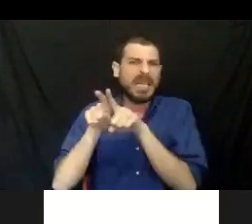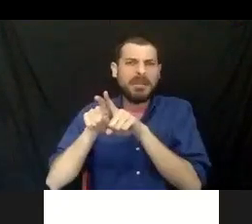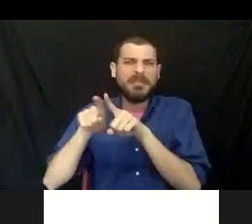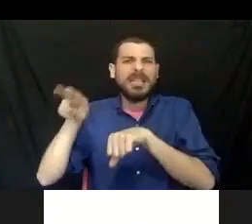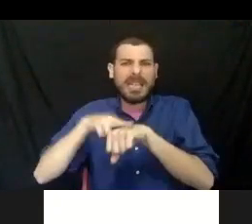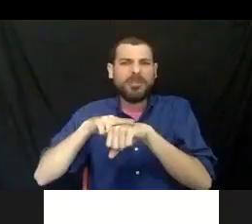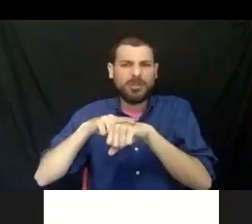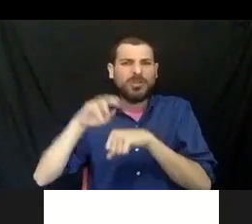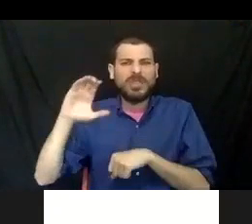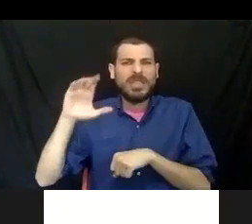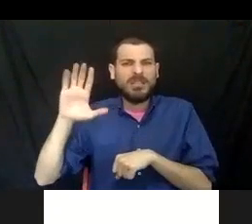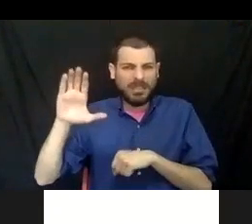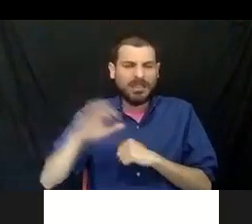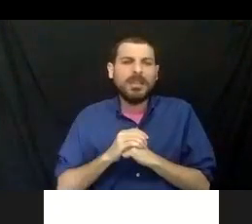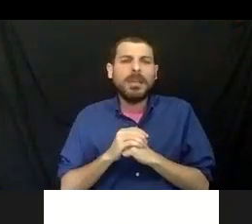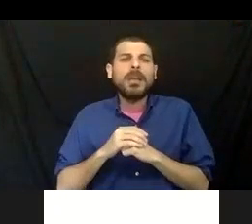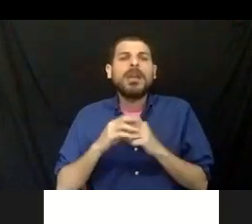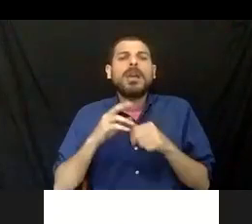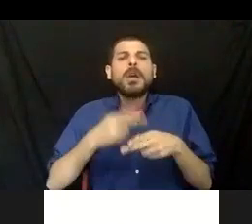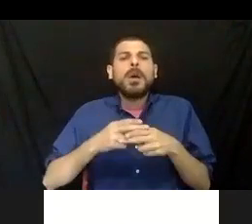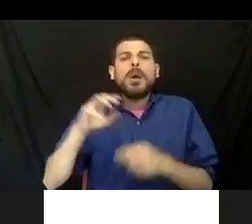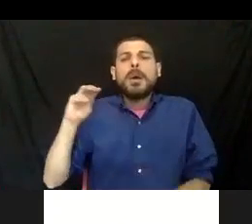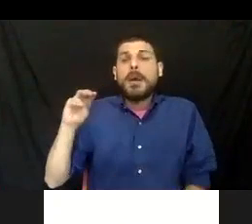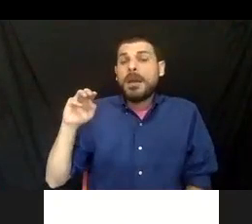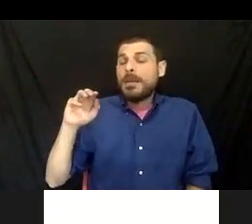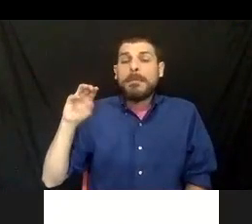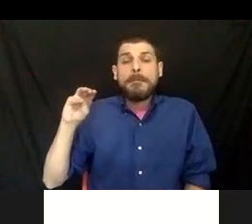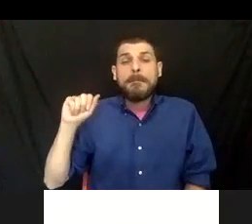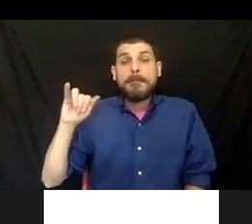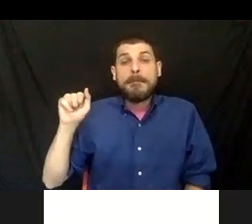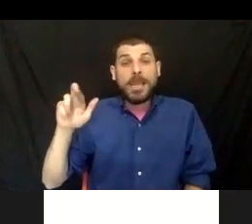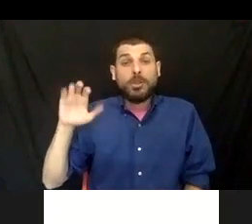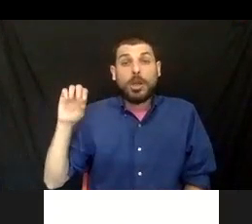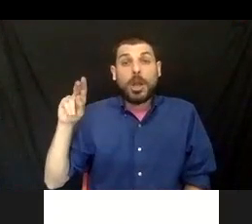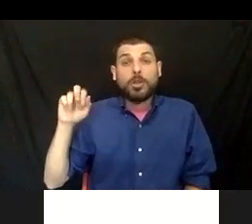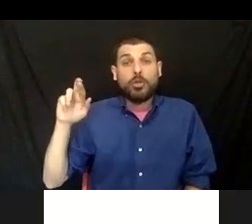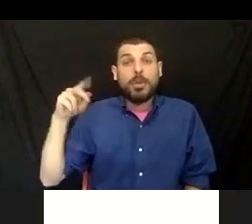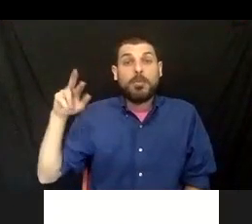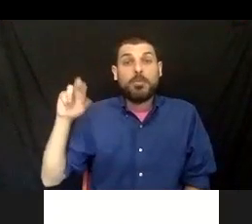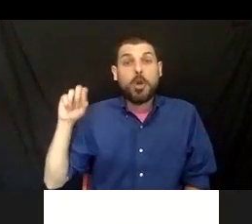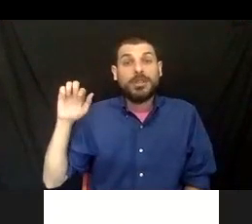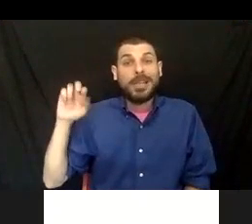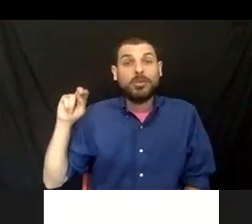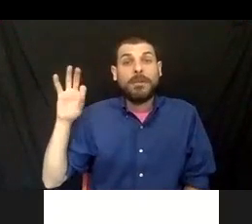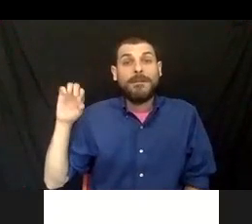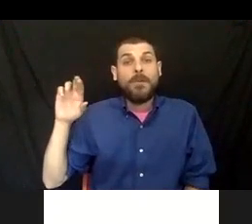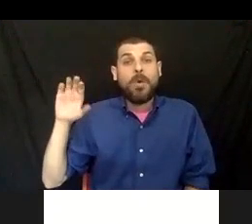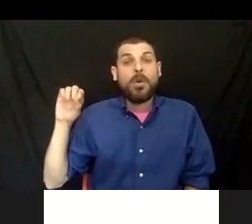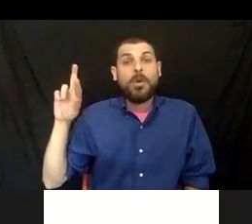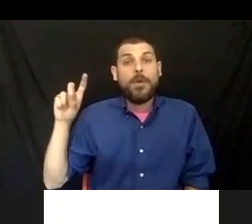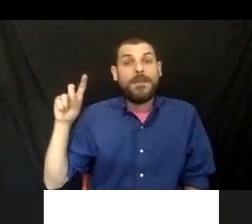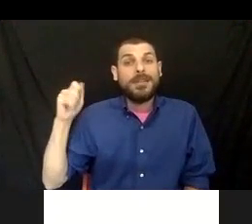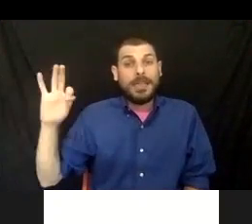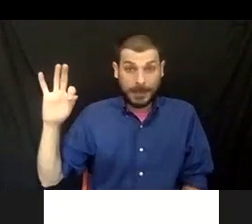It's called Major Consumer Protections in Response to COVID-19. Now, just a word